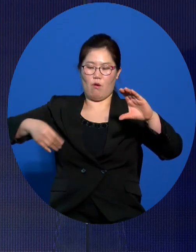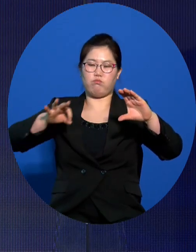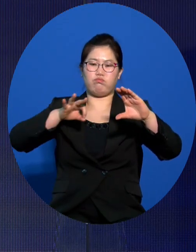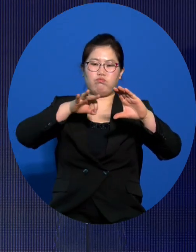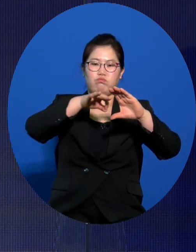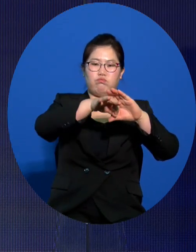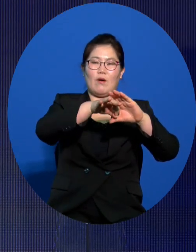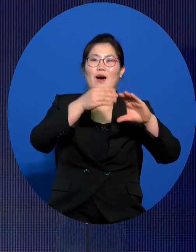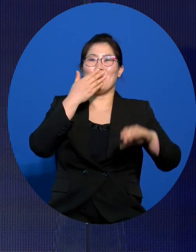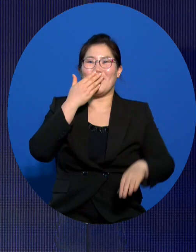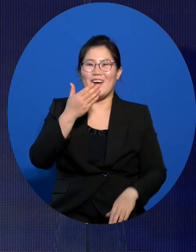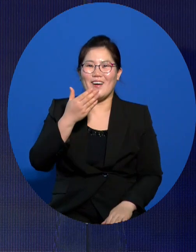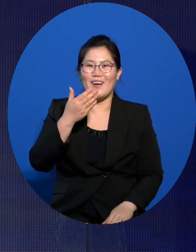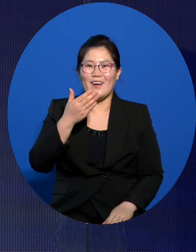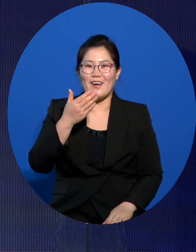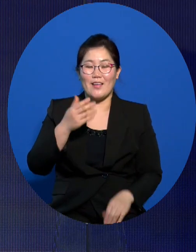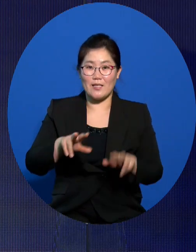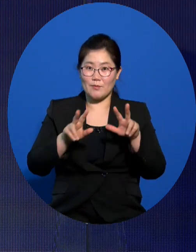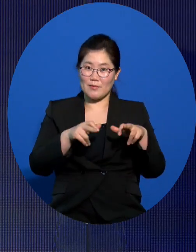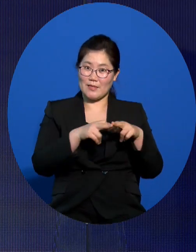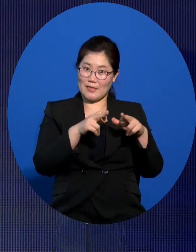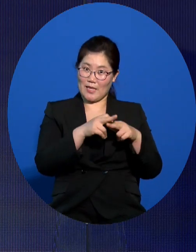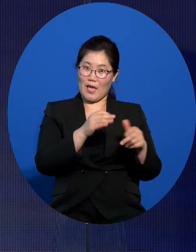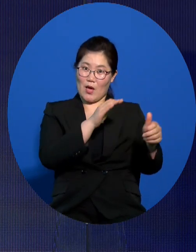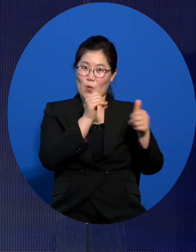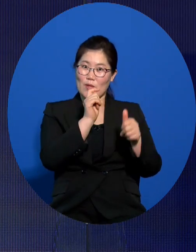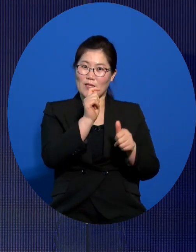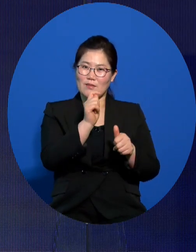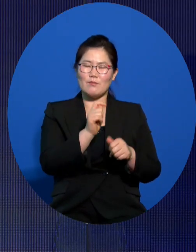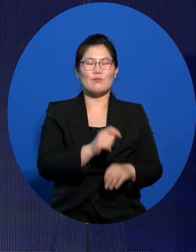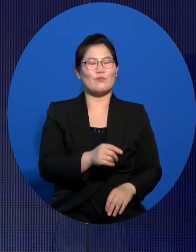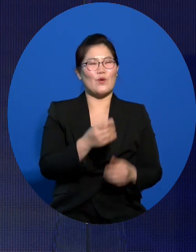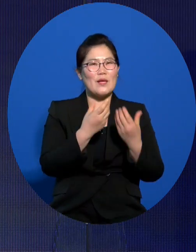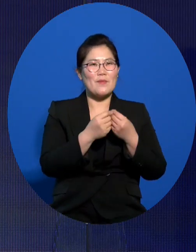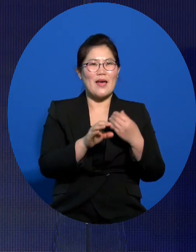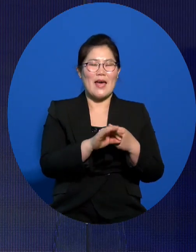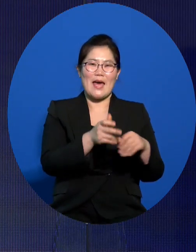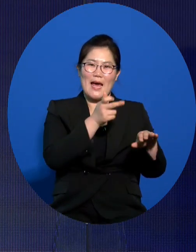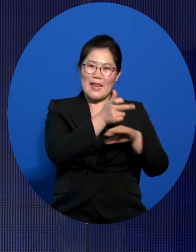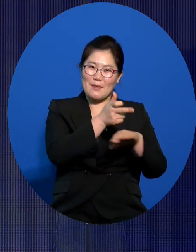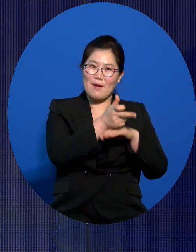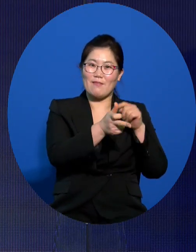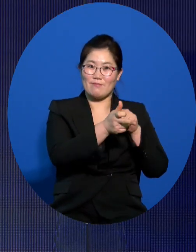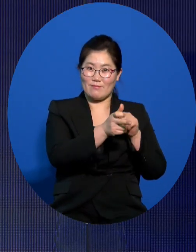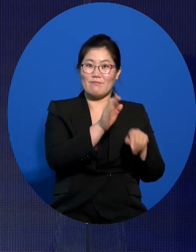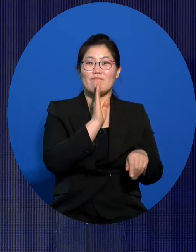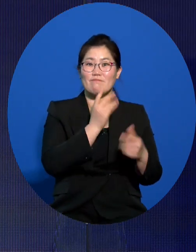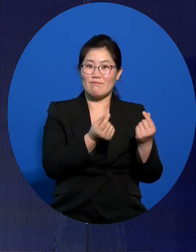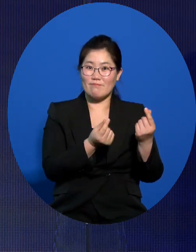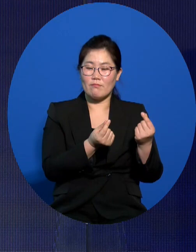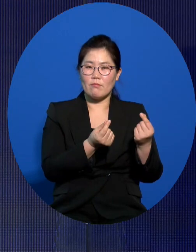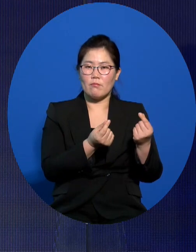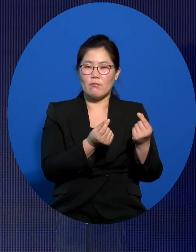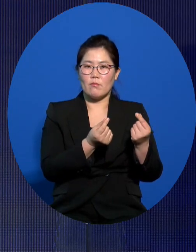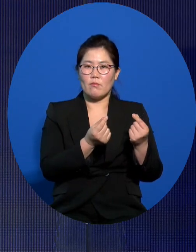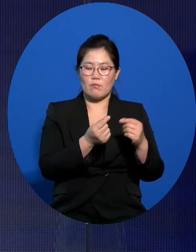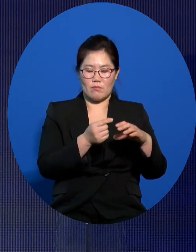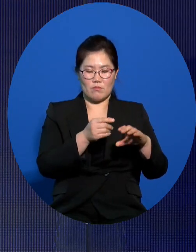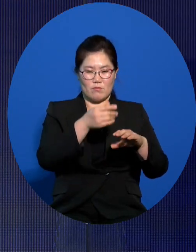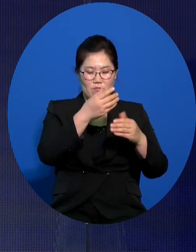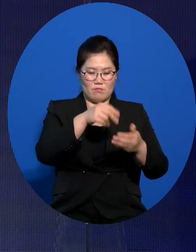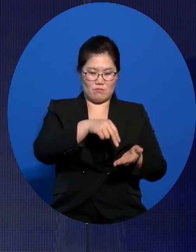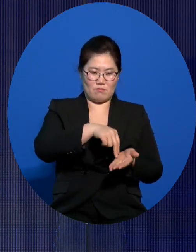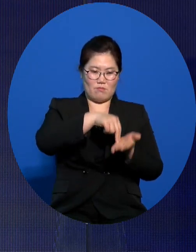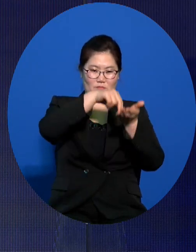that the wheelchair can actually be accommodated within the taxi because it's the size of